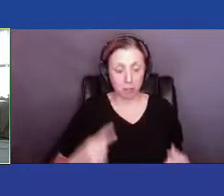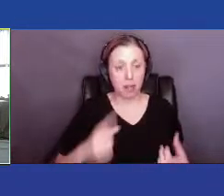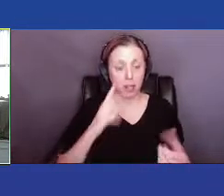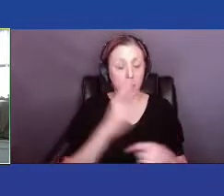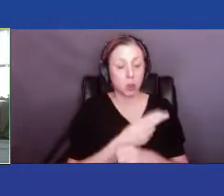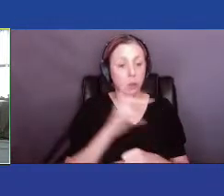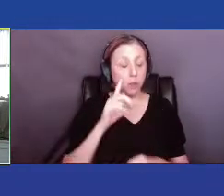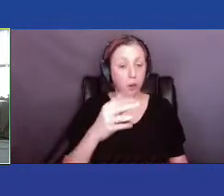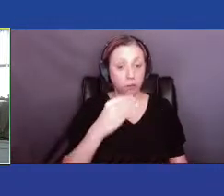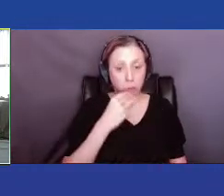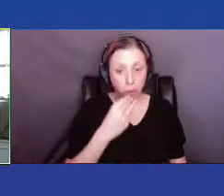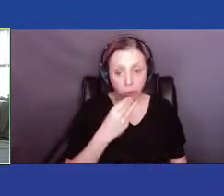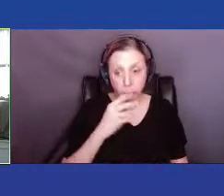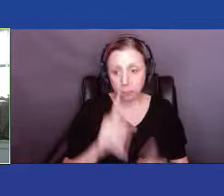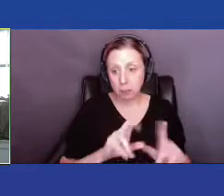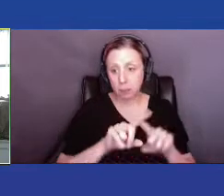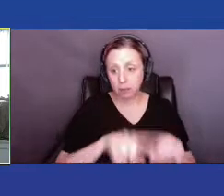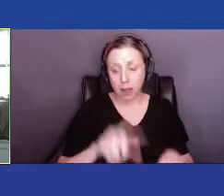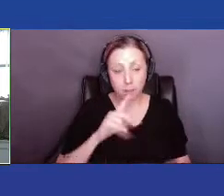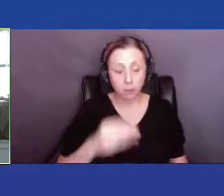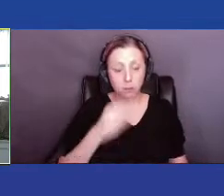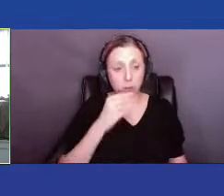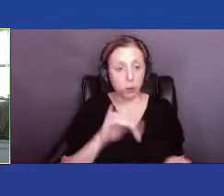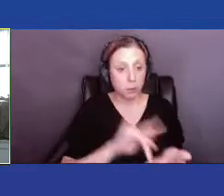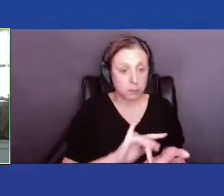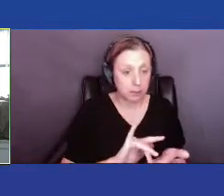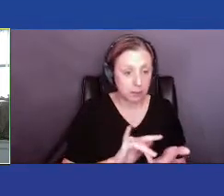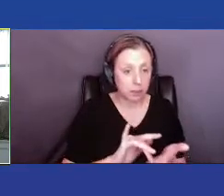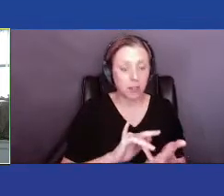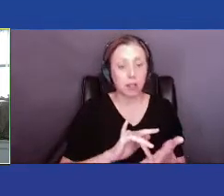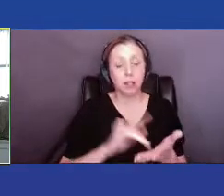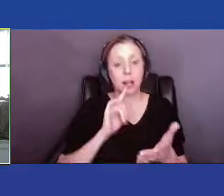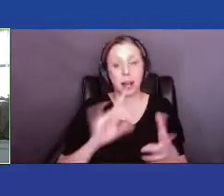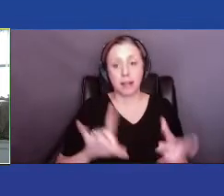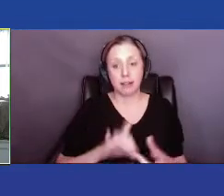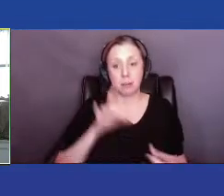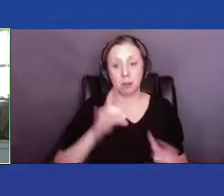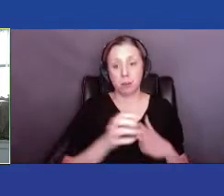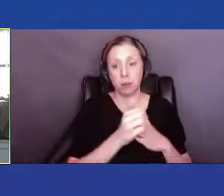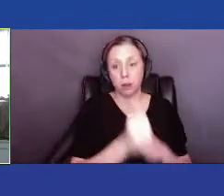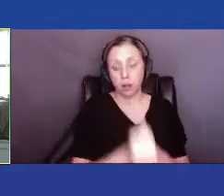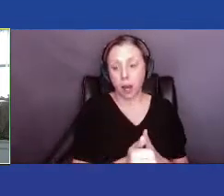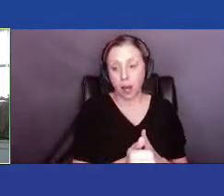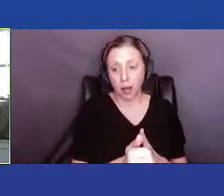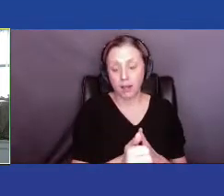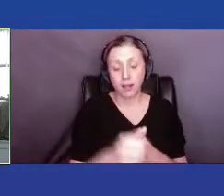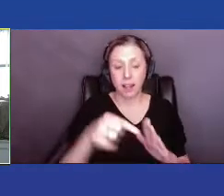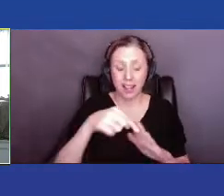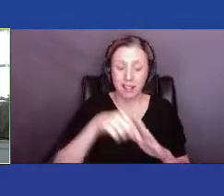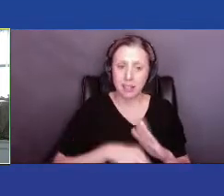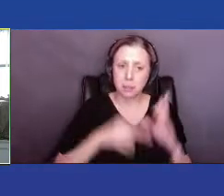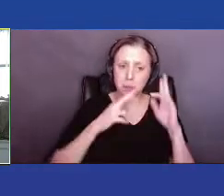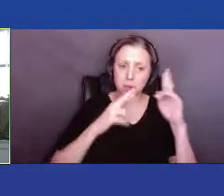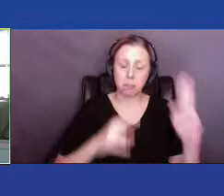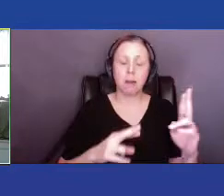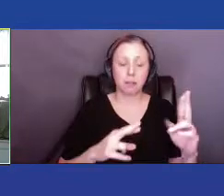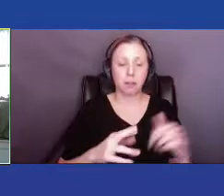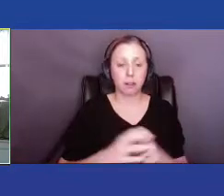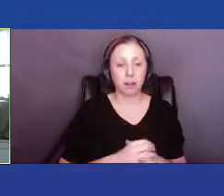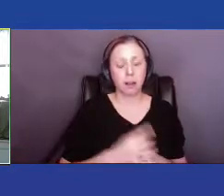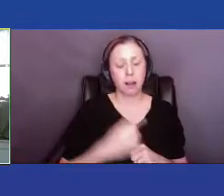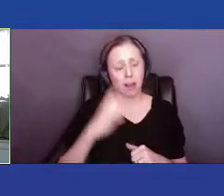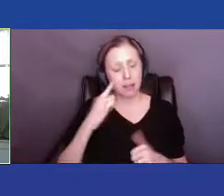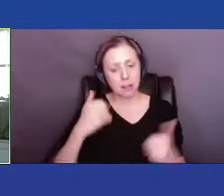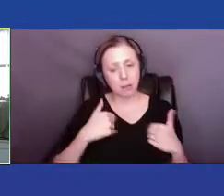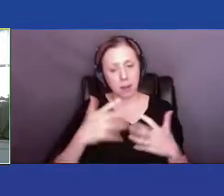food, have been regarded as medicine, have been regarded as spiritual guides, and have been deeply respected. And I think we have a lot